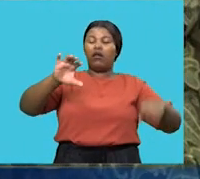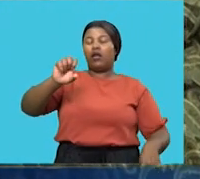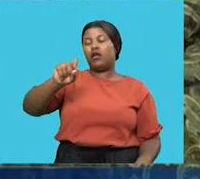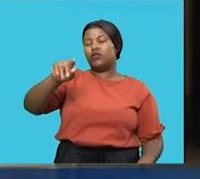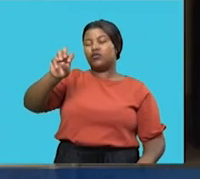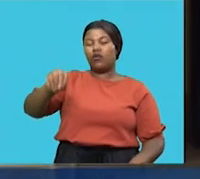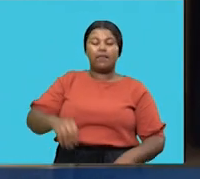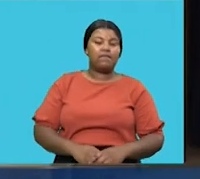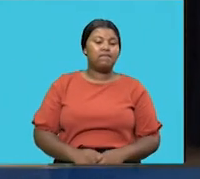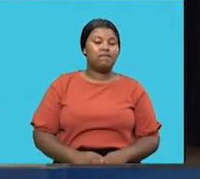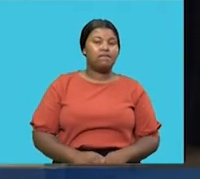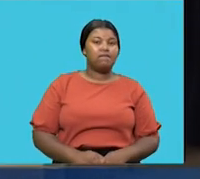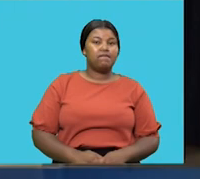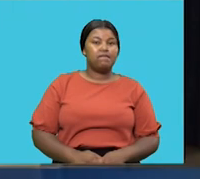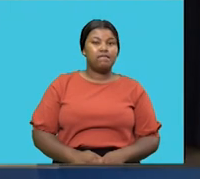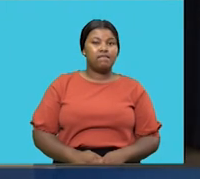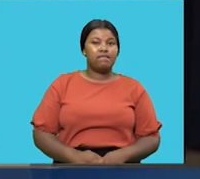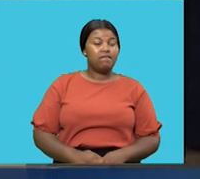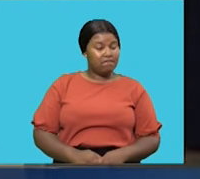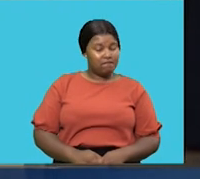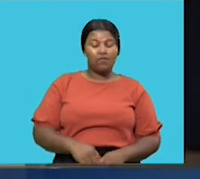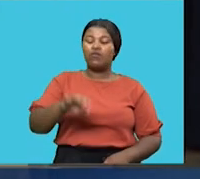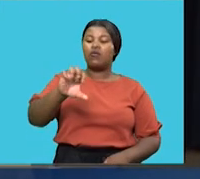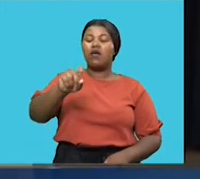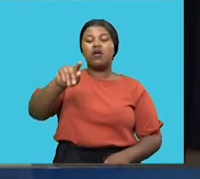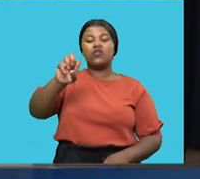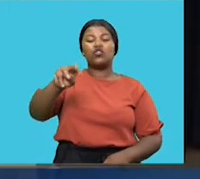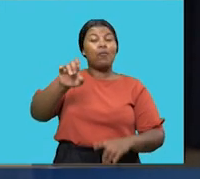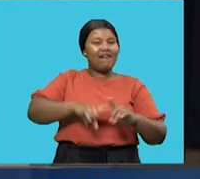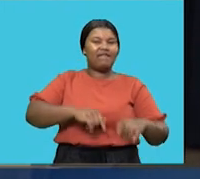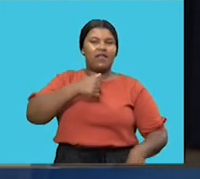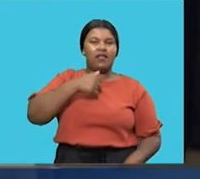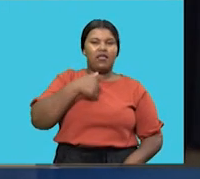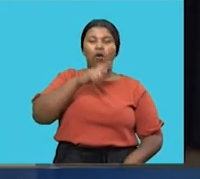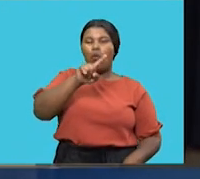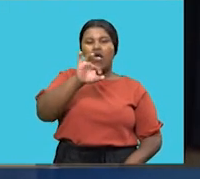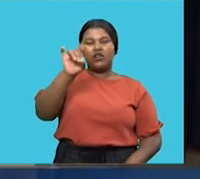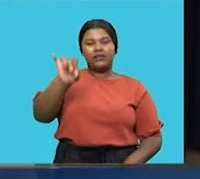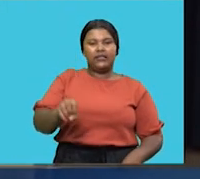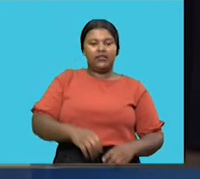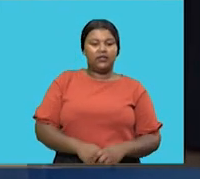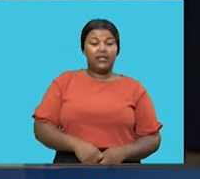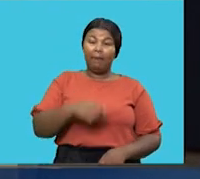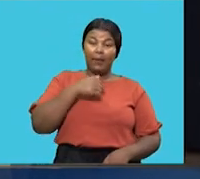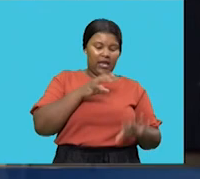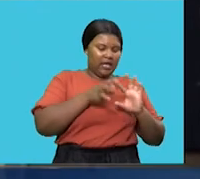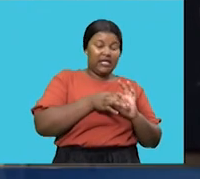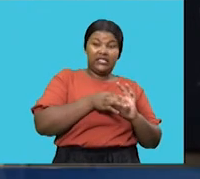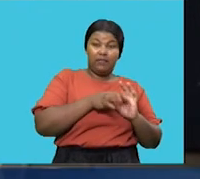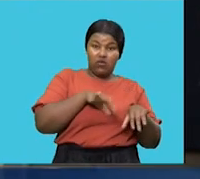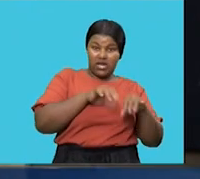okuyi-Eskom. U-Eskom has failed 100%. Transformer or no transformer. Ngithi ucimile wafuna ama